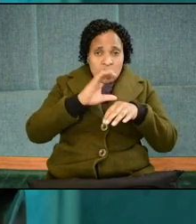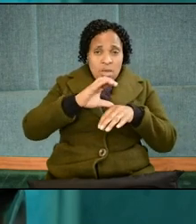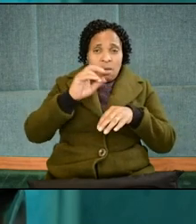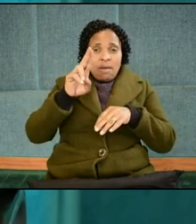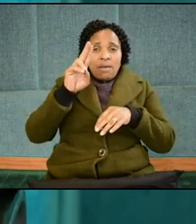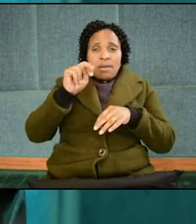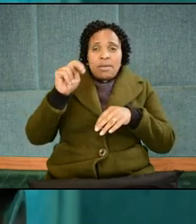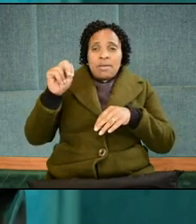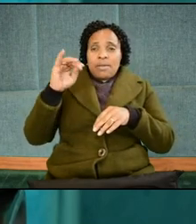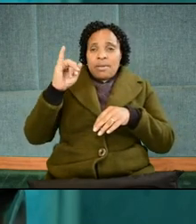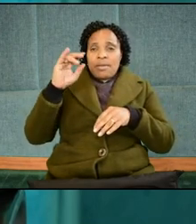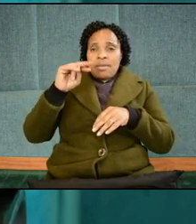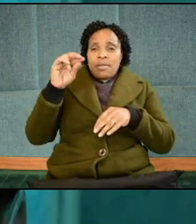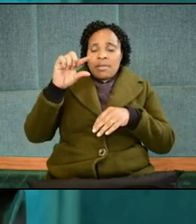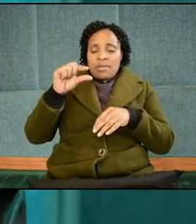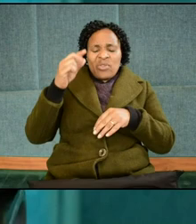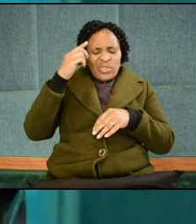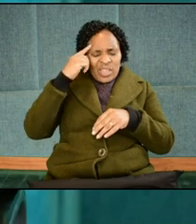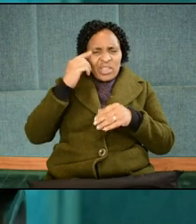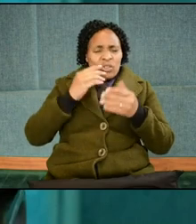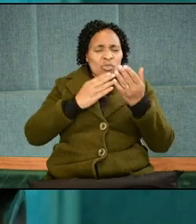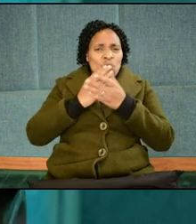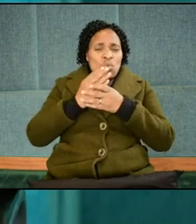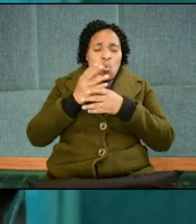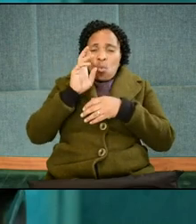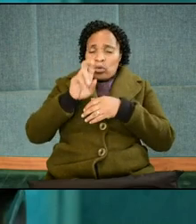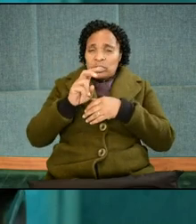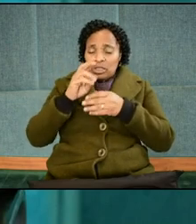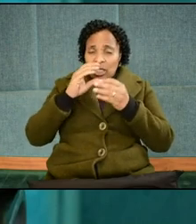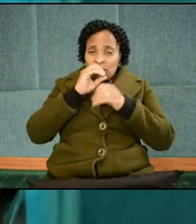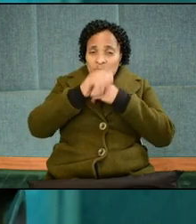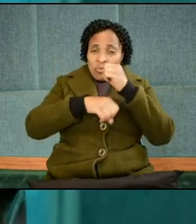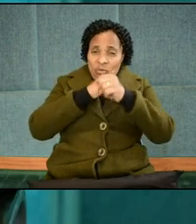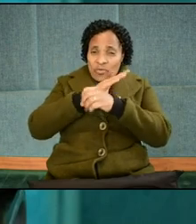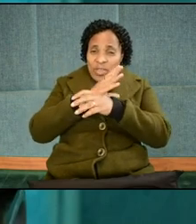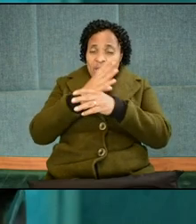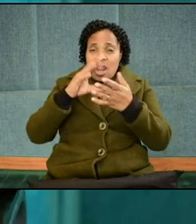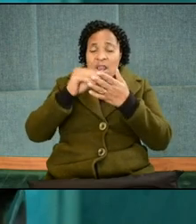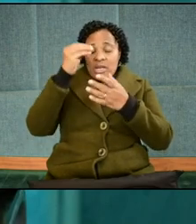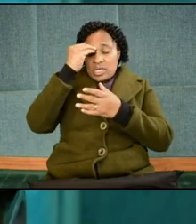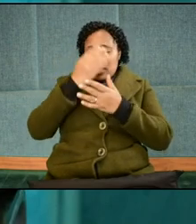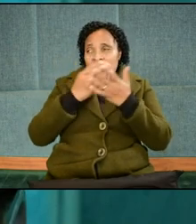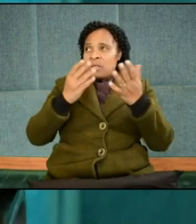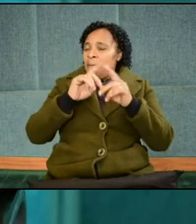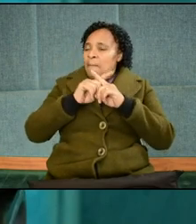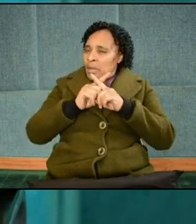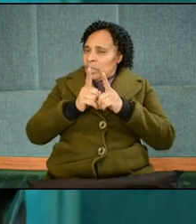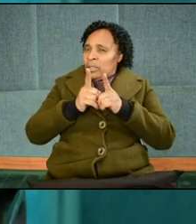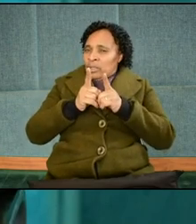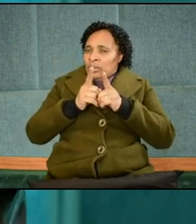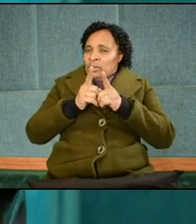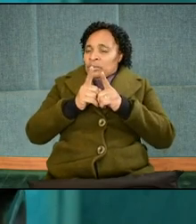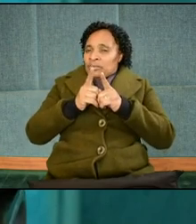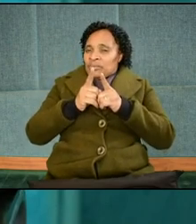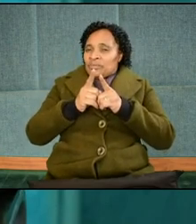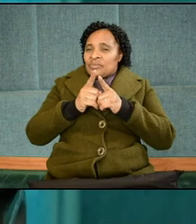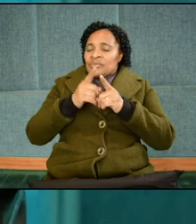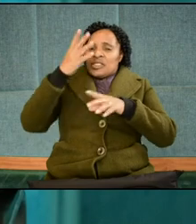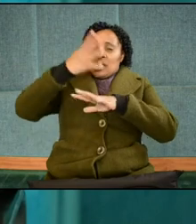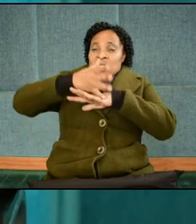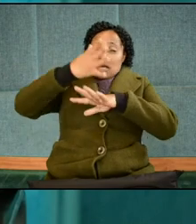you think by watching a movie, you're learning something, but then he's just befriending you,